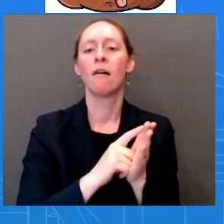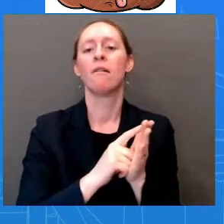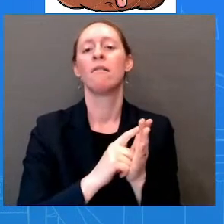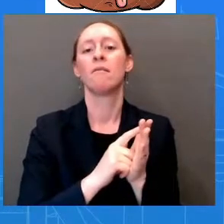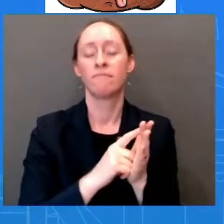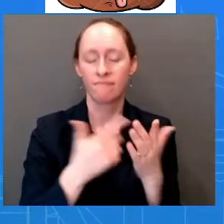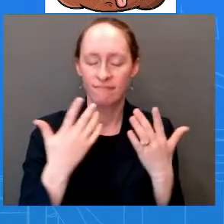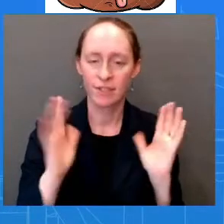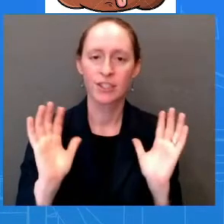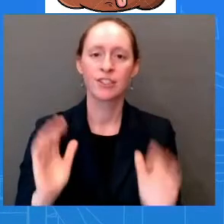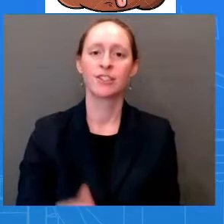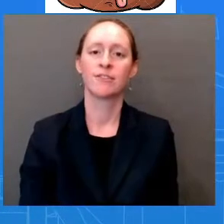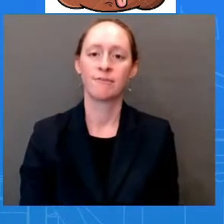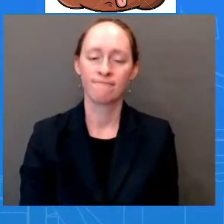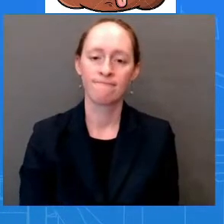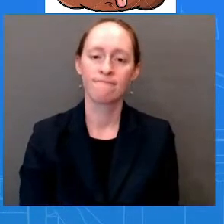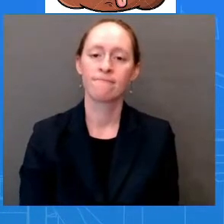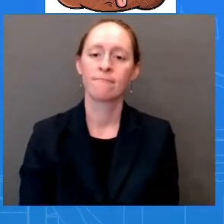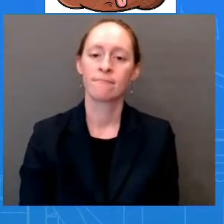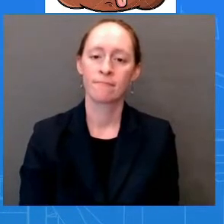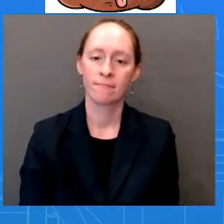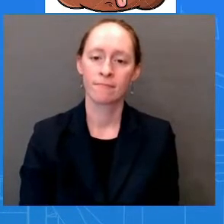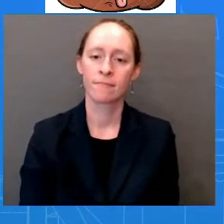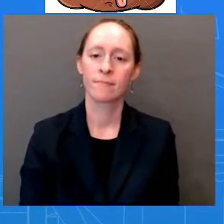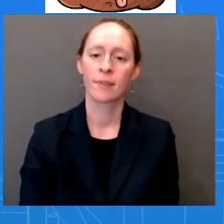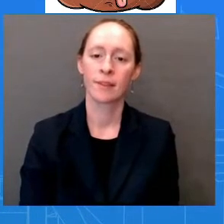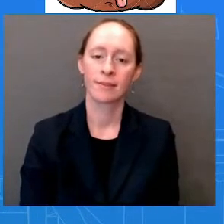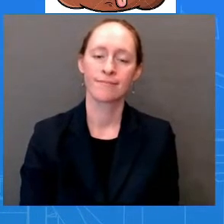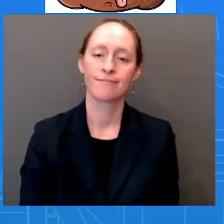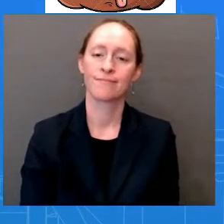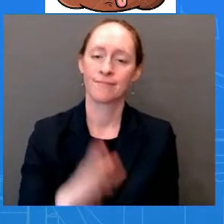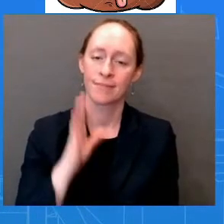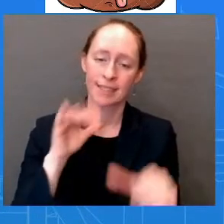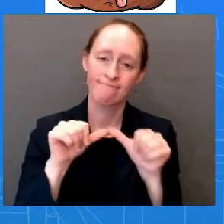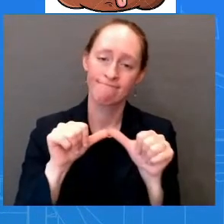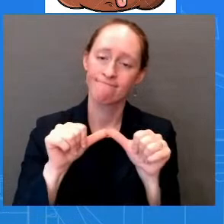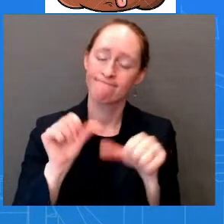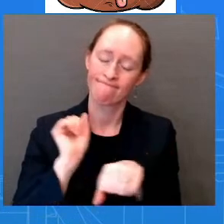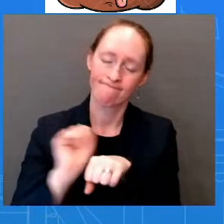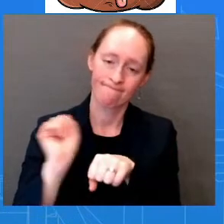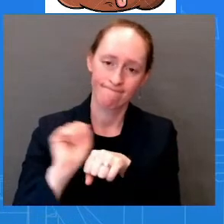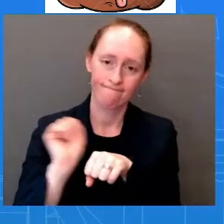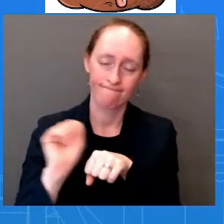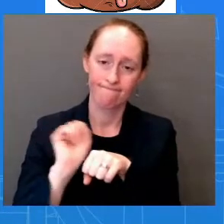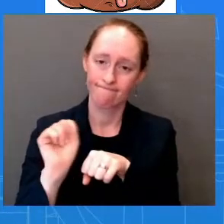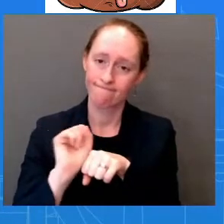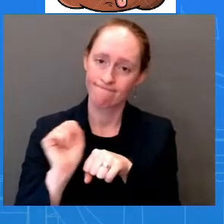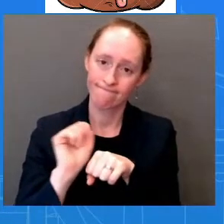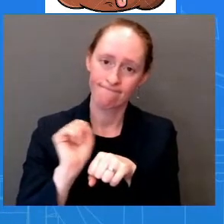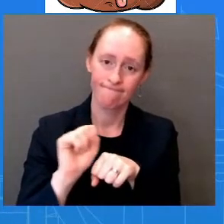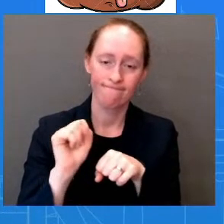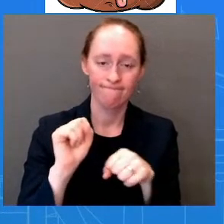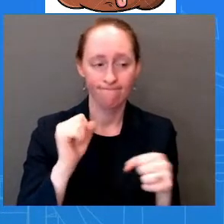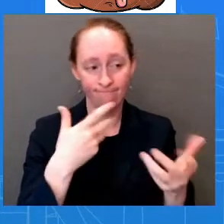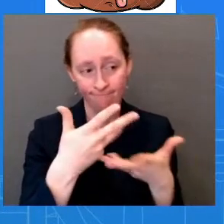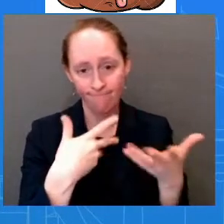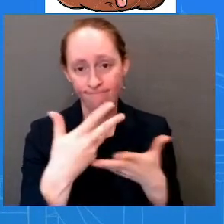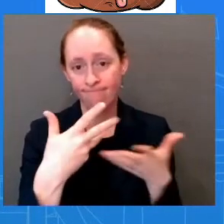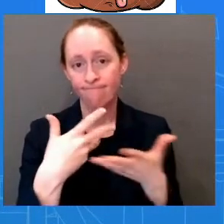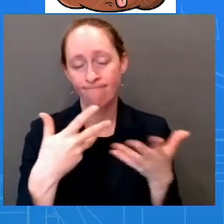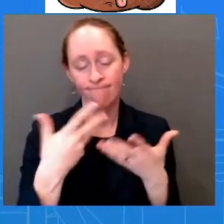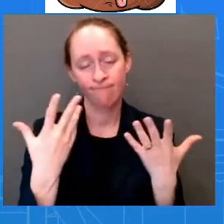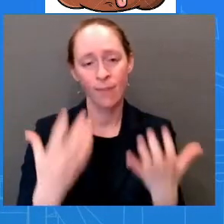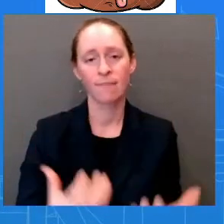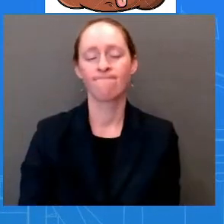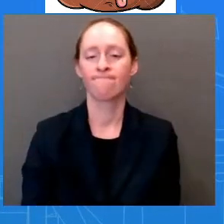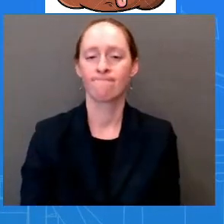just continue our efforts, continue having those conversations, because we have to keep our community safe. Secondly, is there an update on the